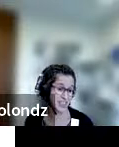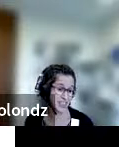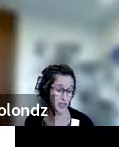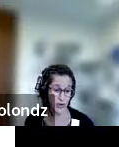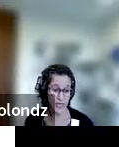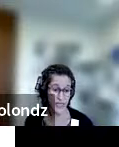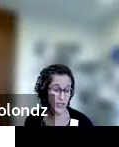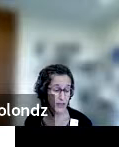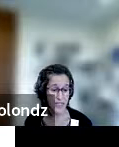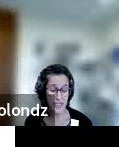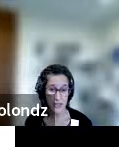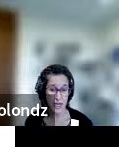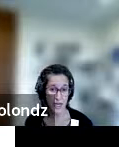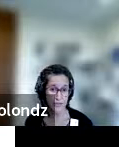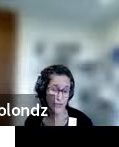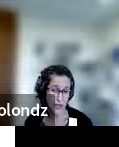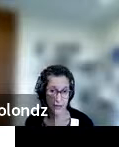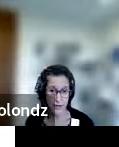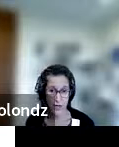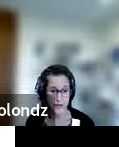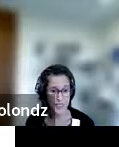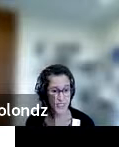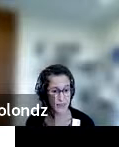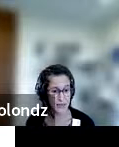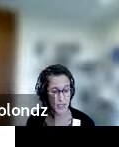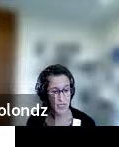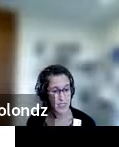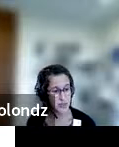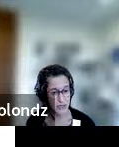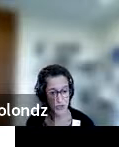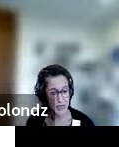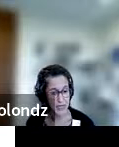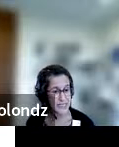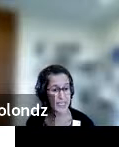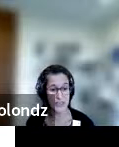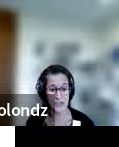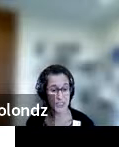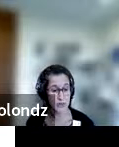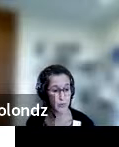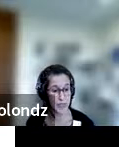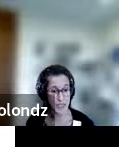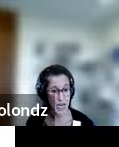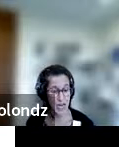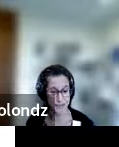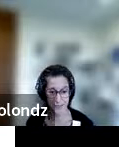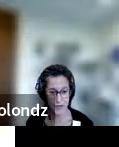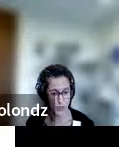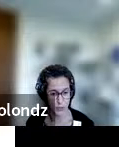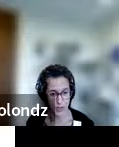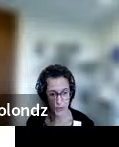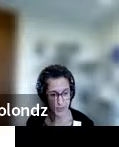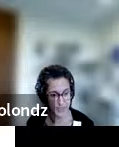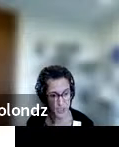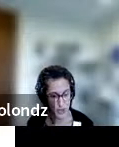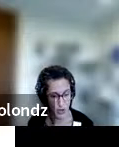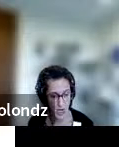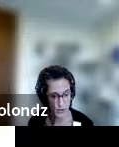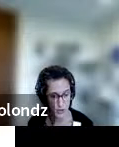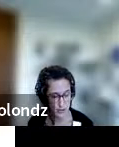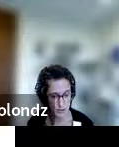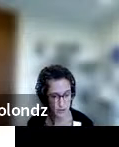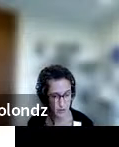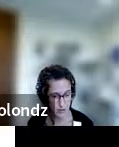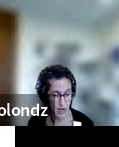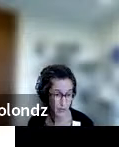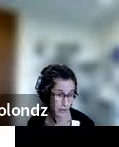community-based activities they enjoy? Are they involved in spirituality activities with, you know, whether religion